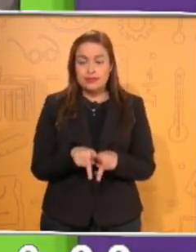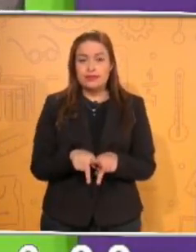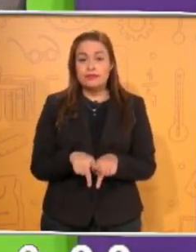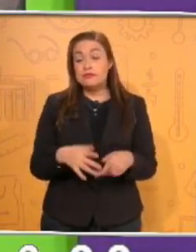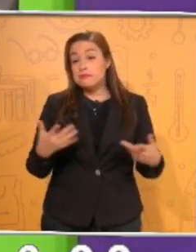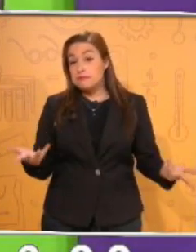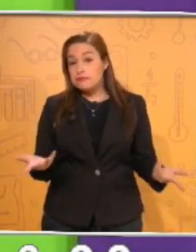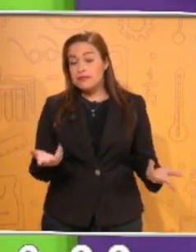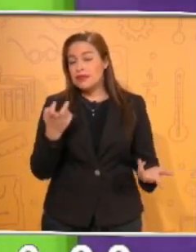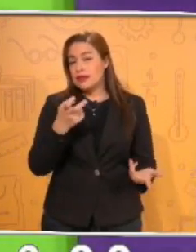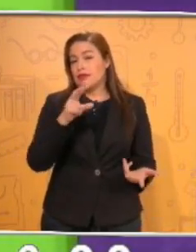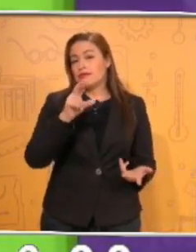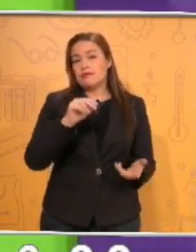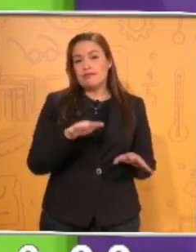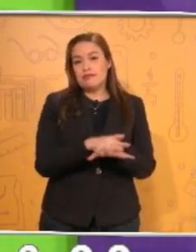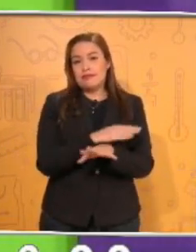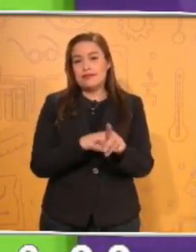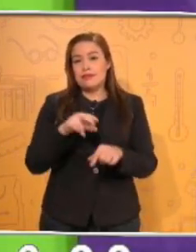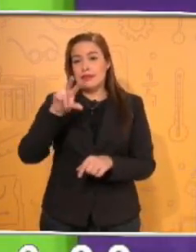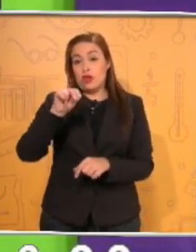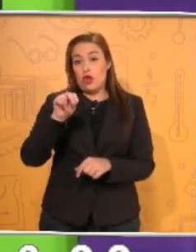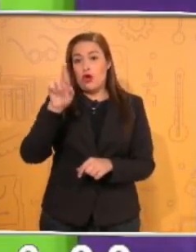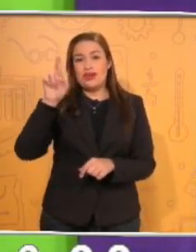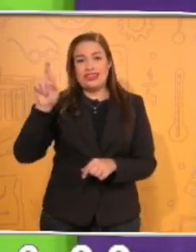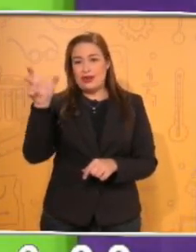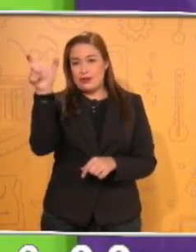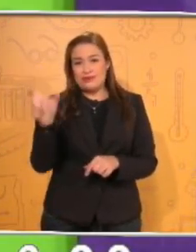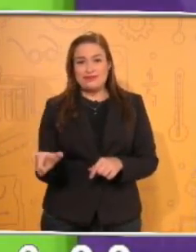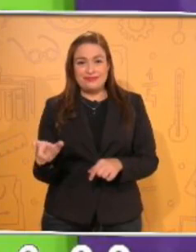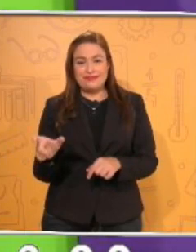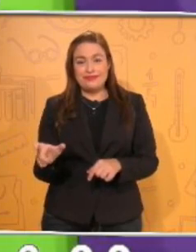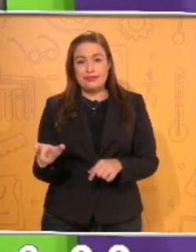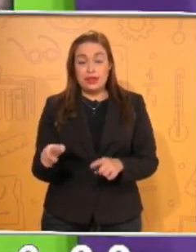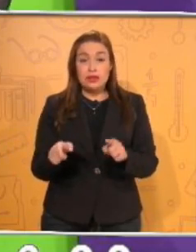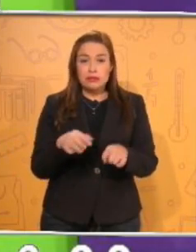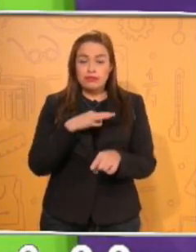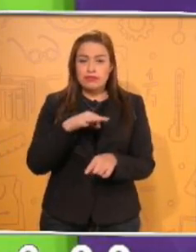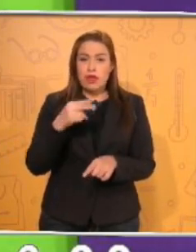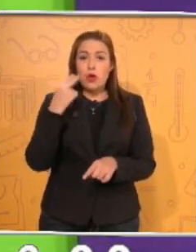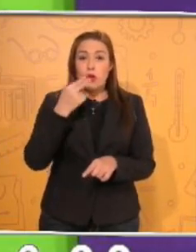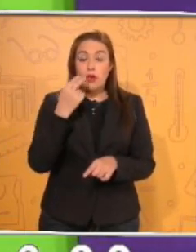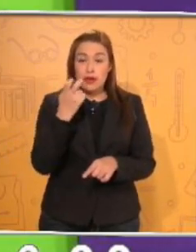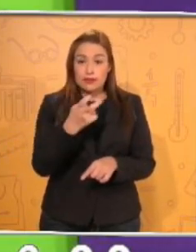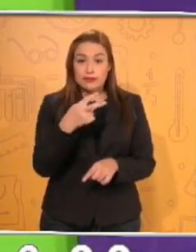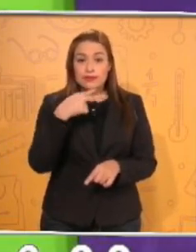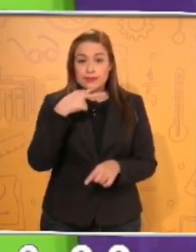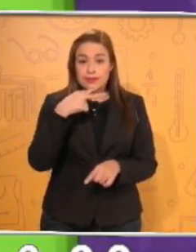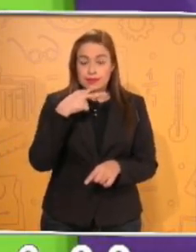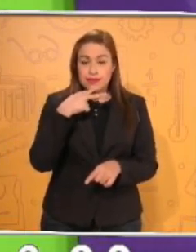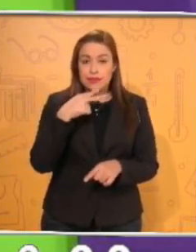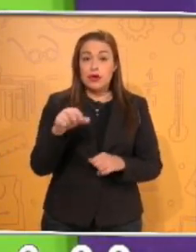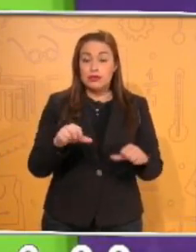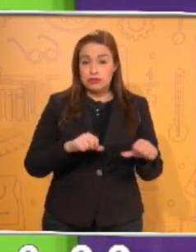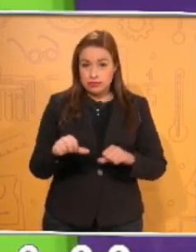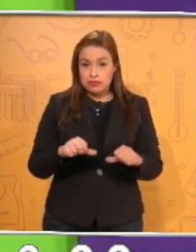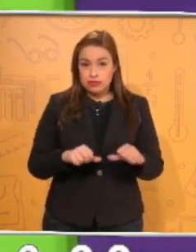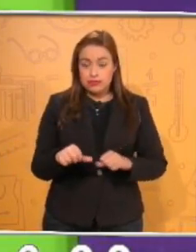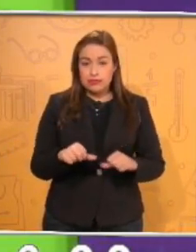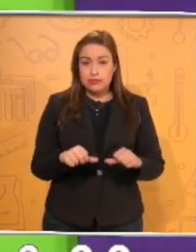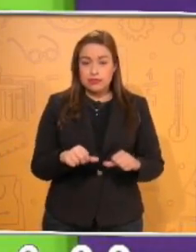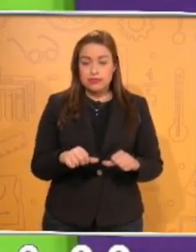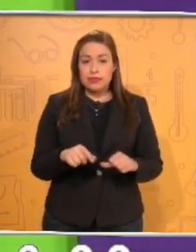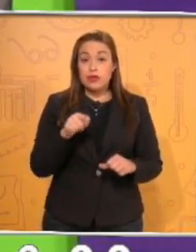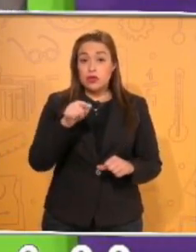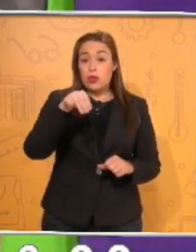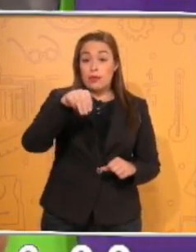That's an irregular. Match. We use this verb with one of the videos activity. Match.